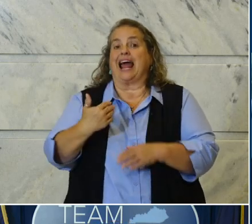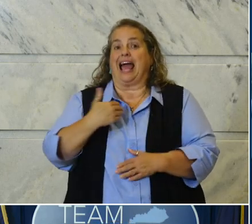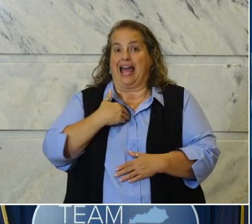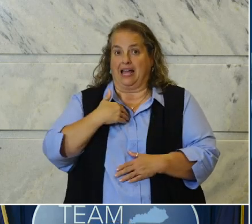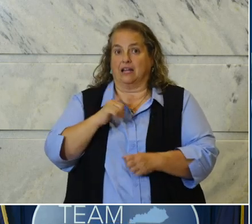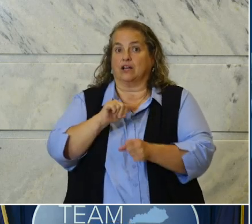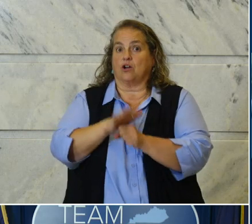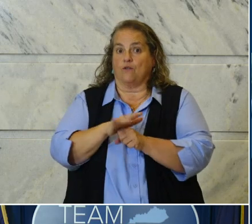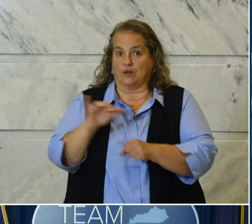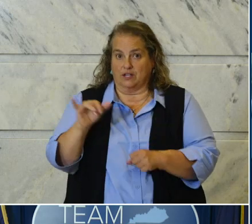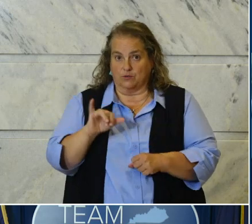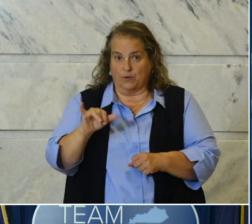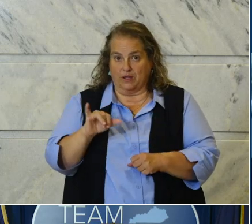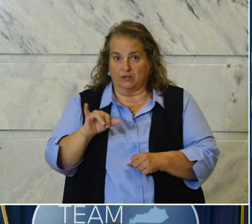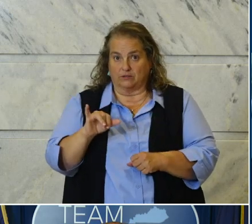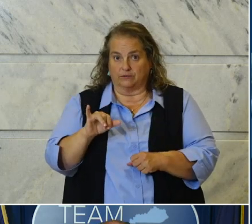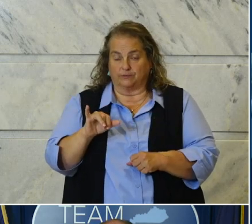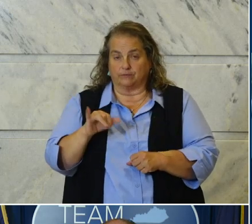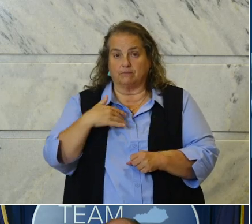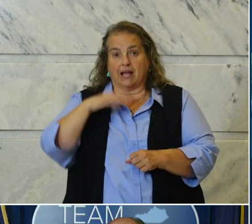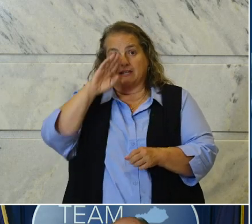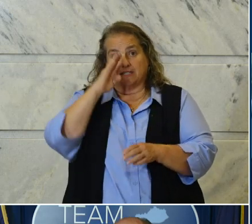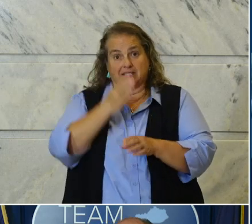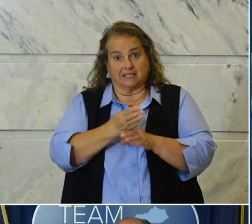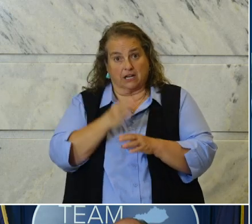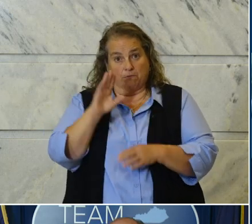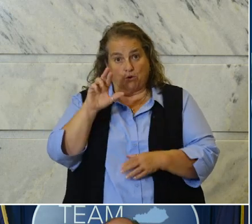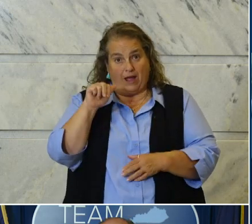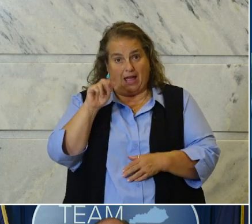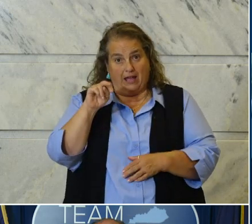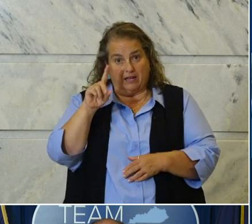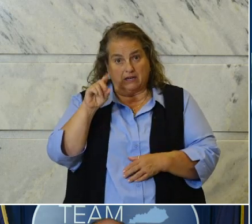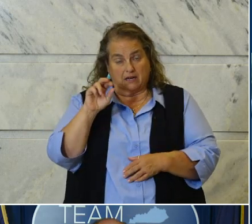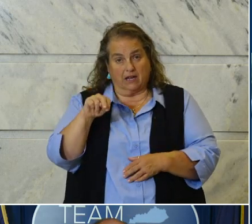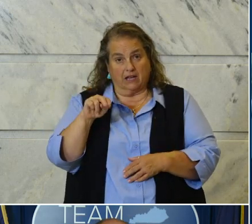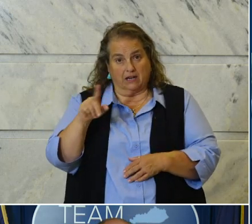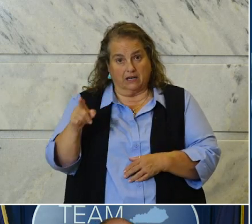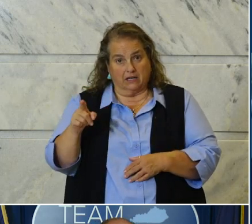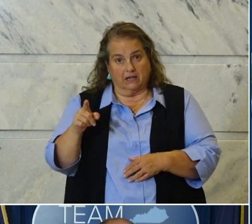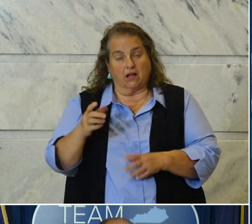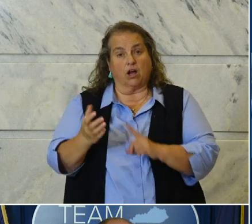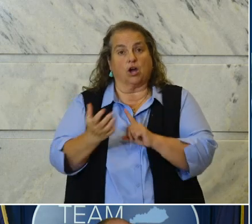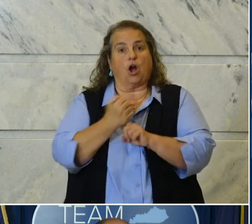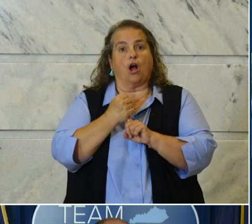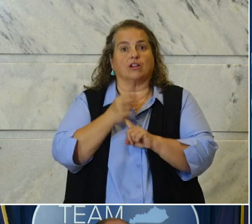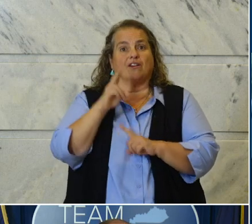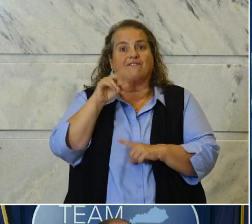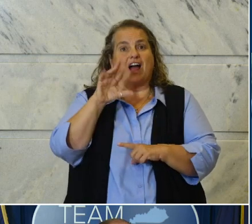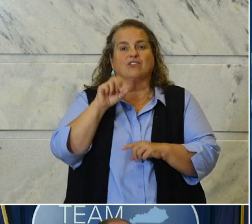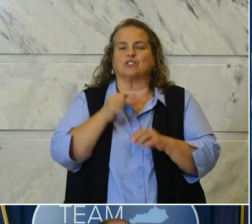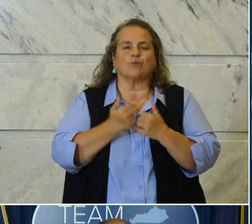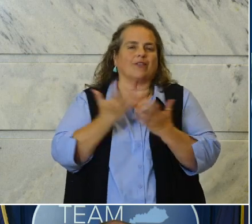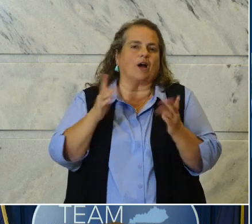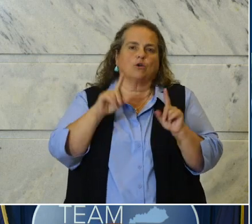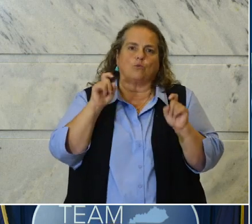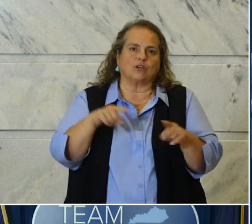also. And my son Brandon caught the virus without question from my father.